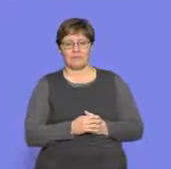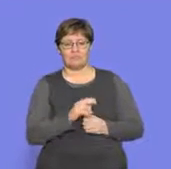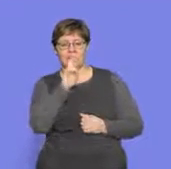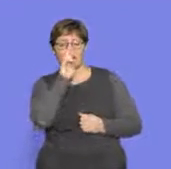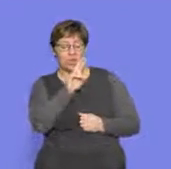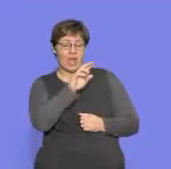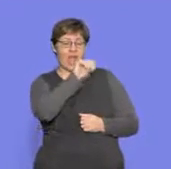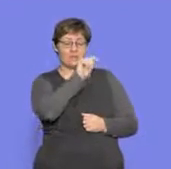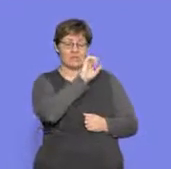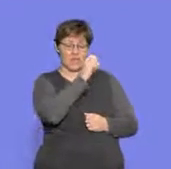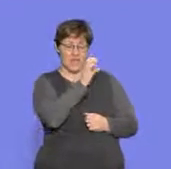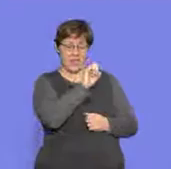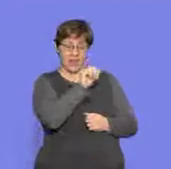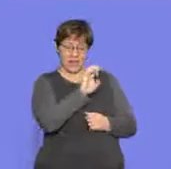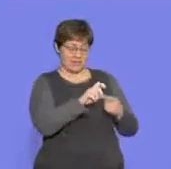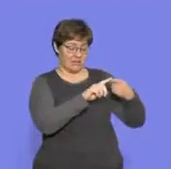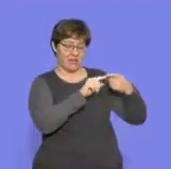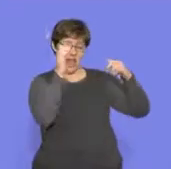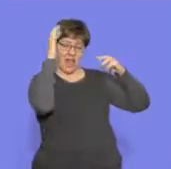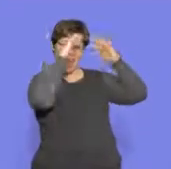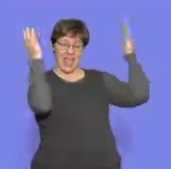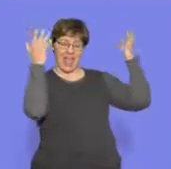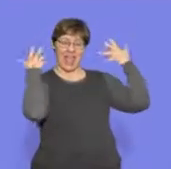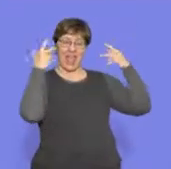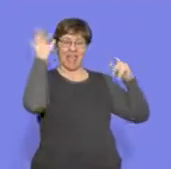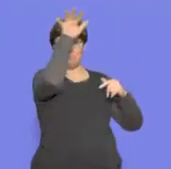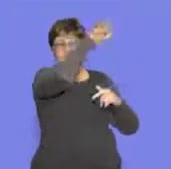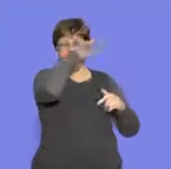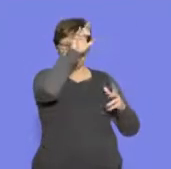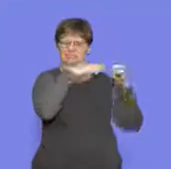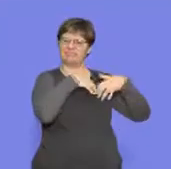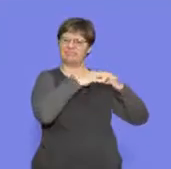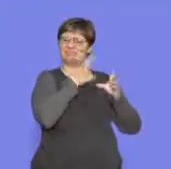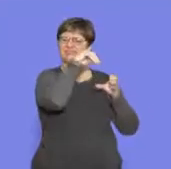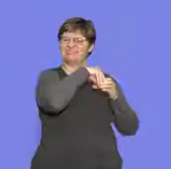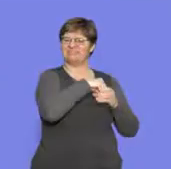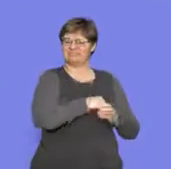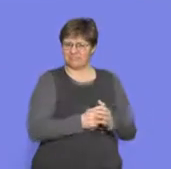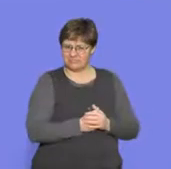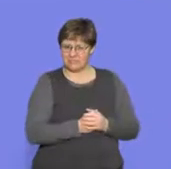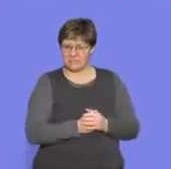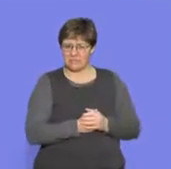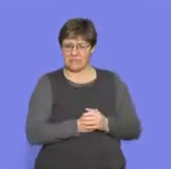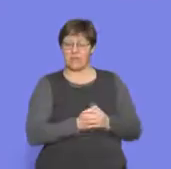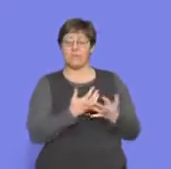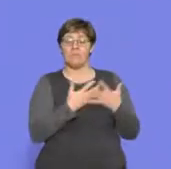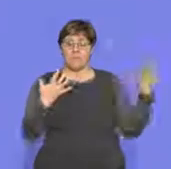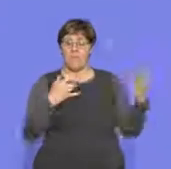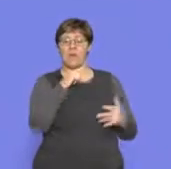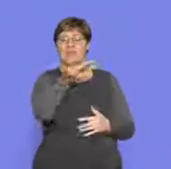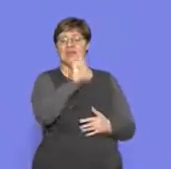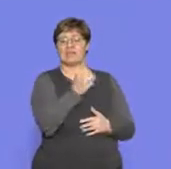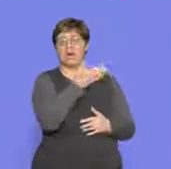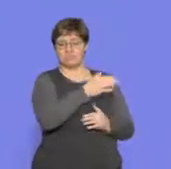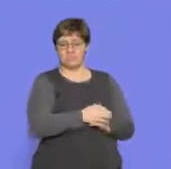When we look at the atmosphere, it is important to understand what the atmosphere is made up of. What is the atmosphere made up of?